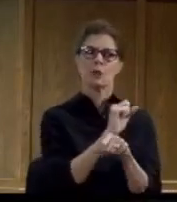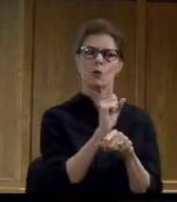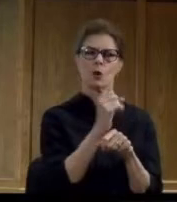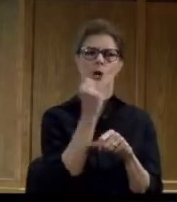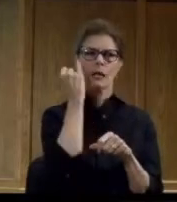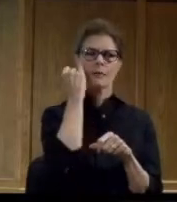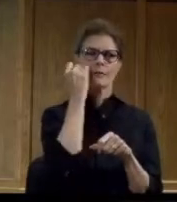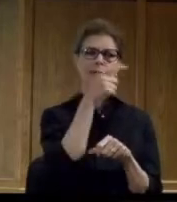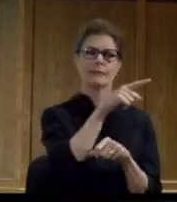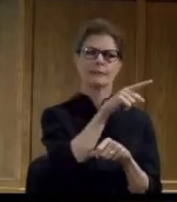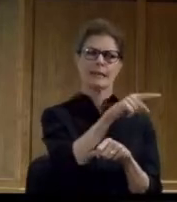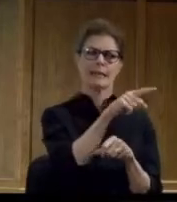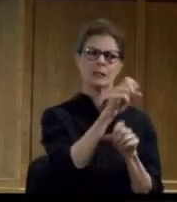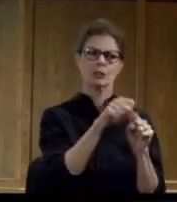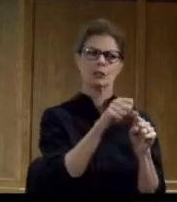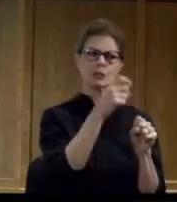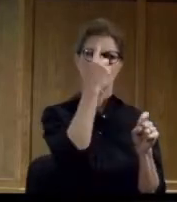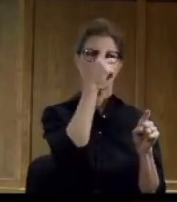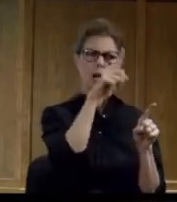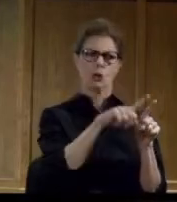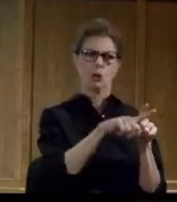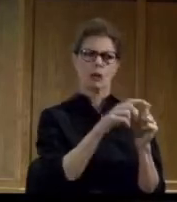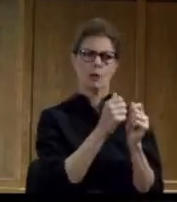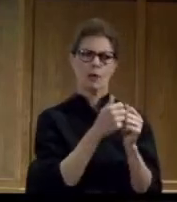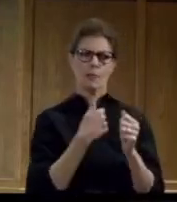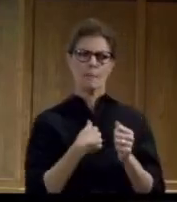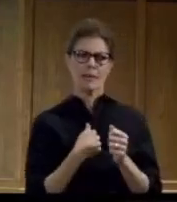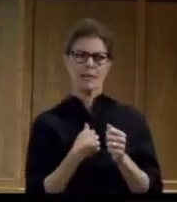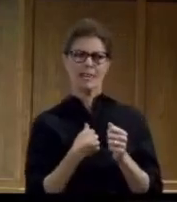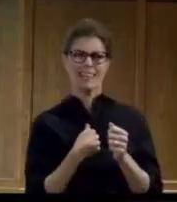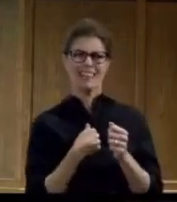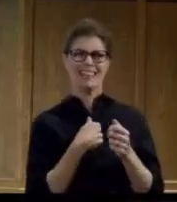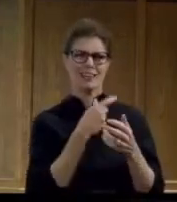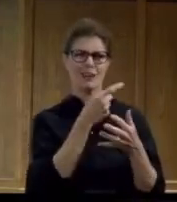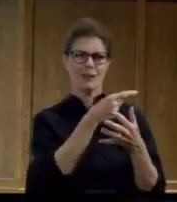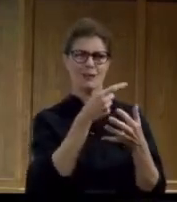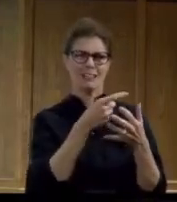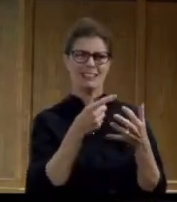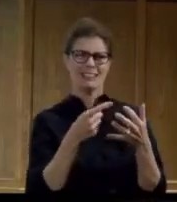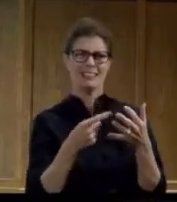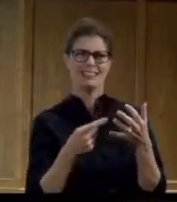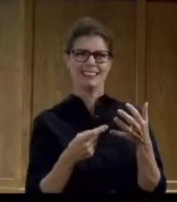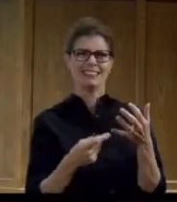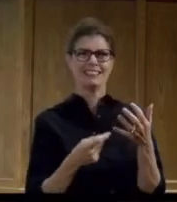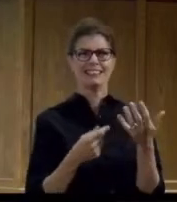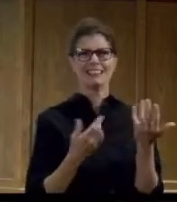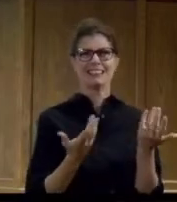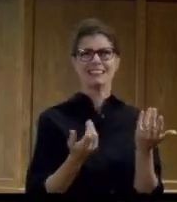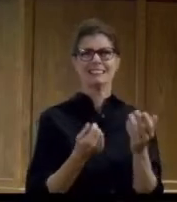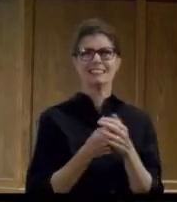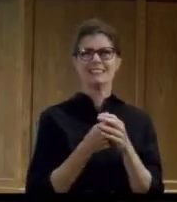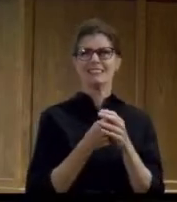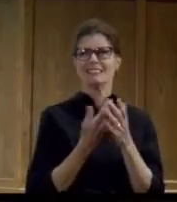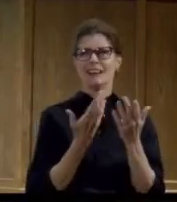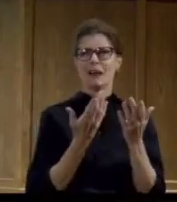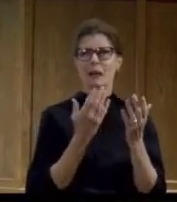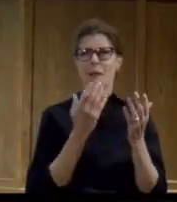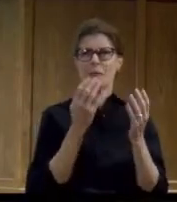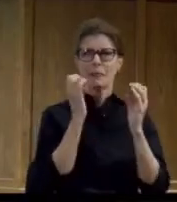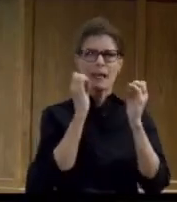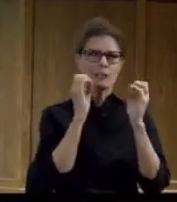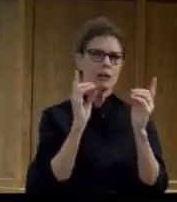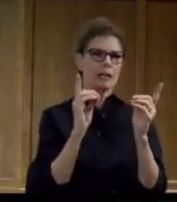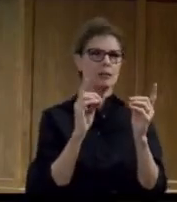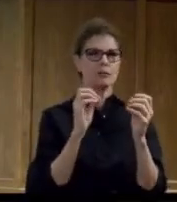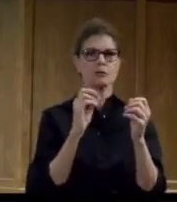I see them, then my life would be better. If the educators and the administrators and the people at my school